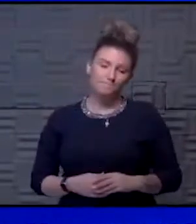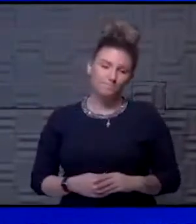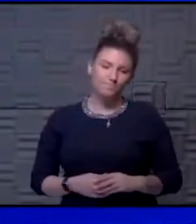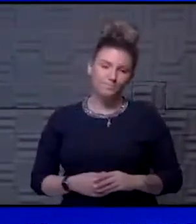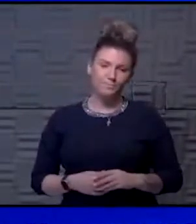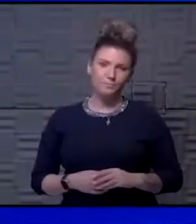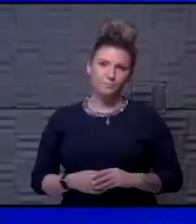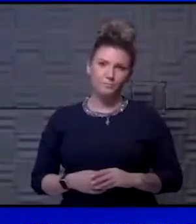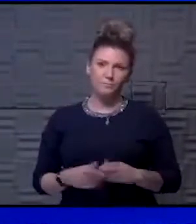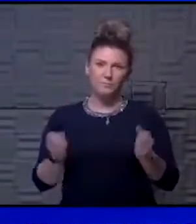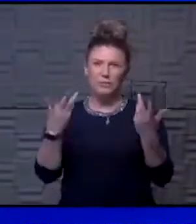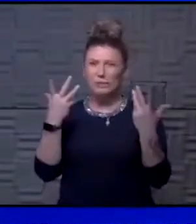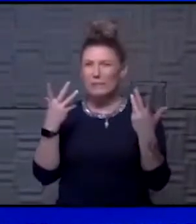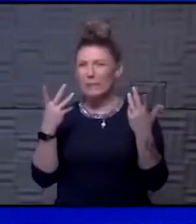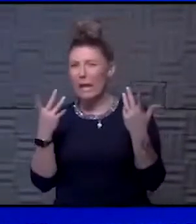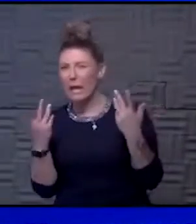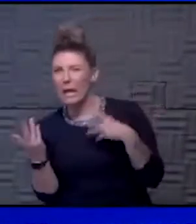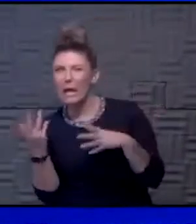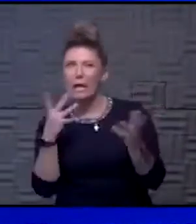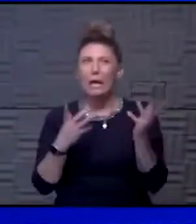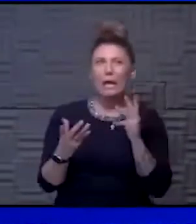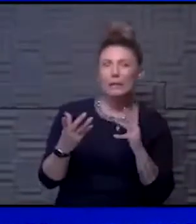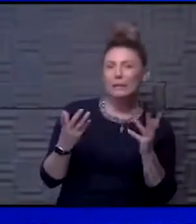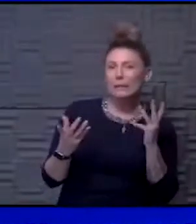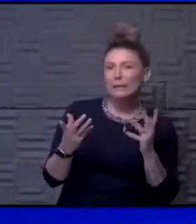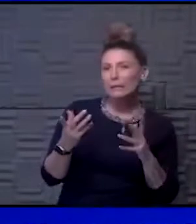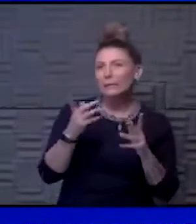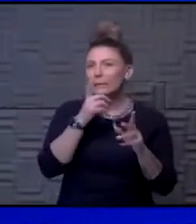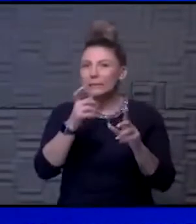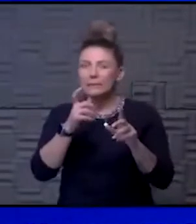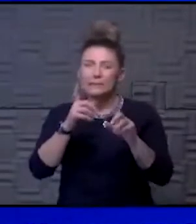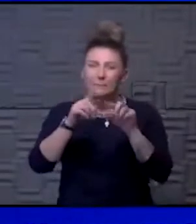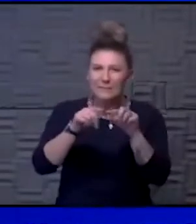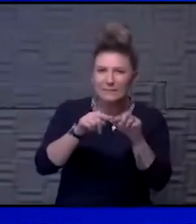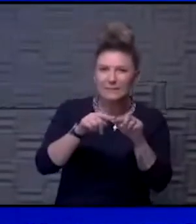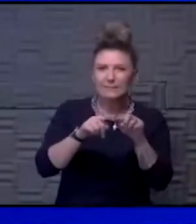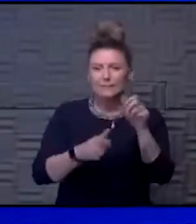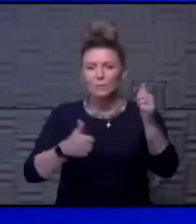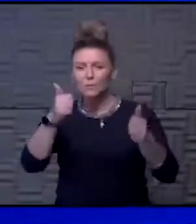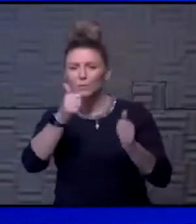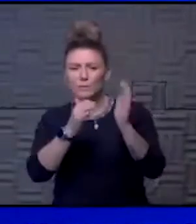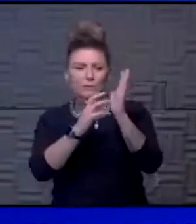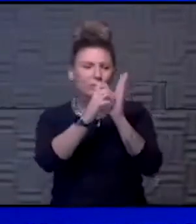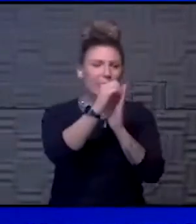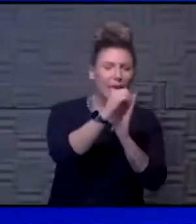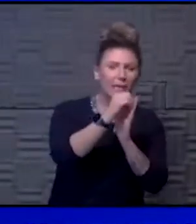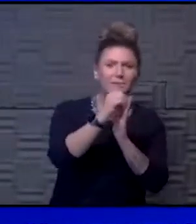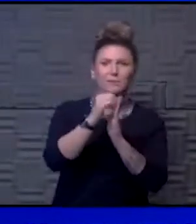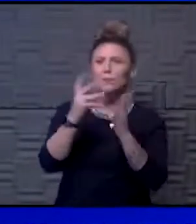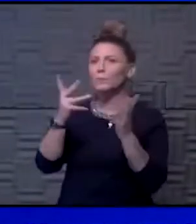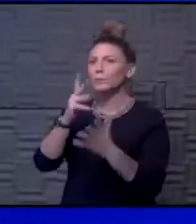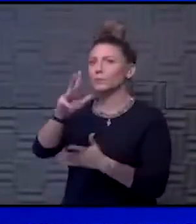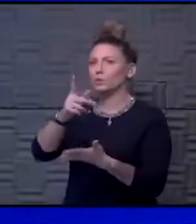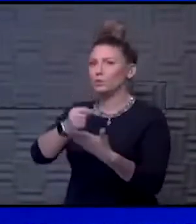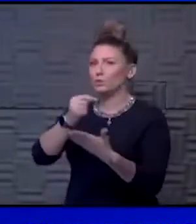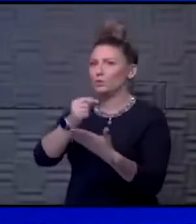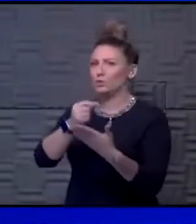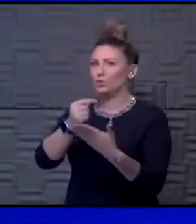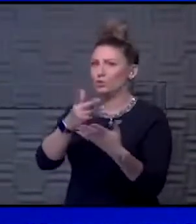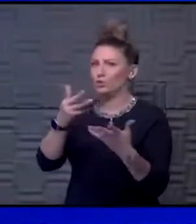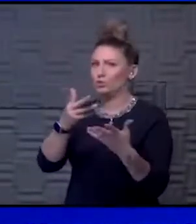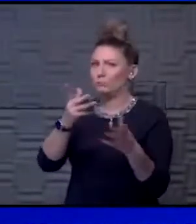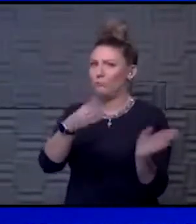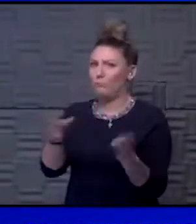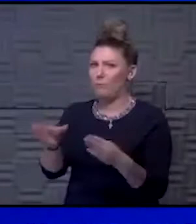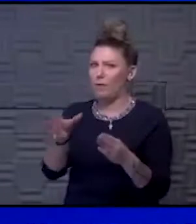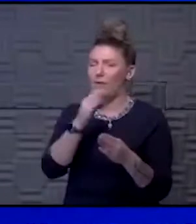have a lot of caveats. It depends on which cancer and where in the treatment cycle and what your treatment cycle is. And so it's impossible for